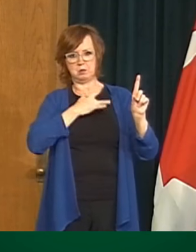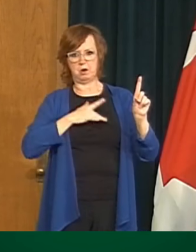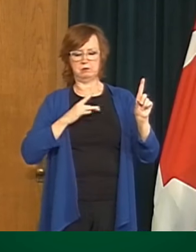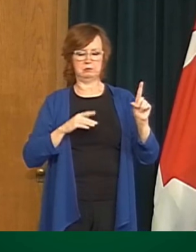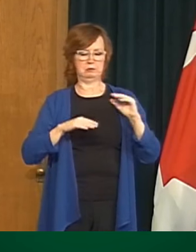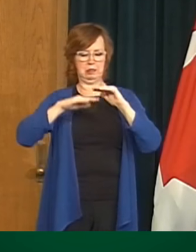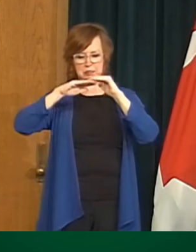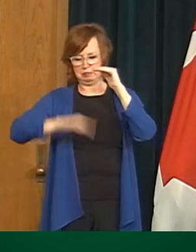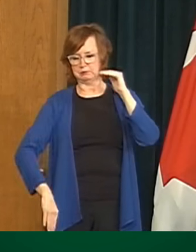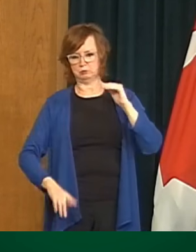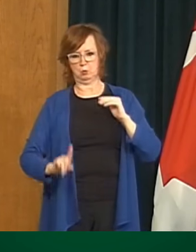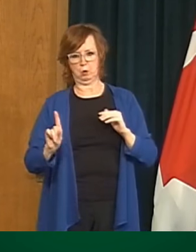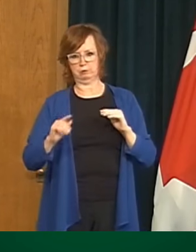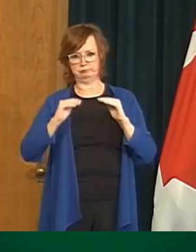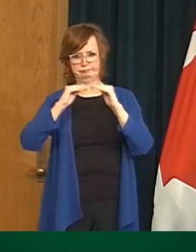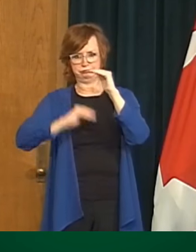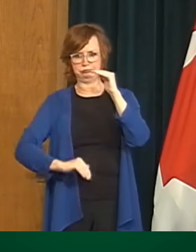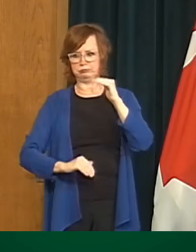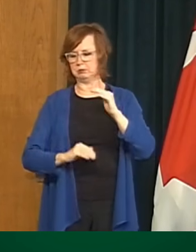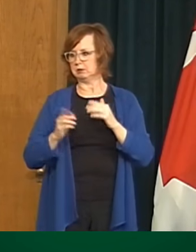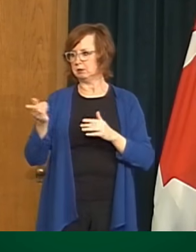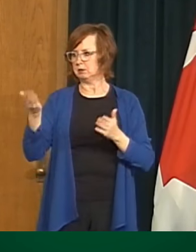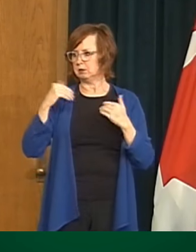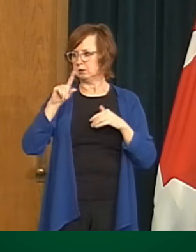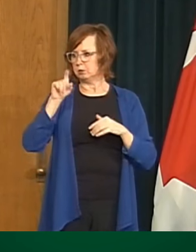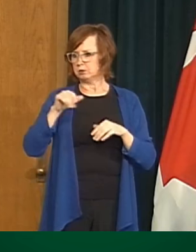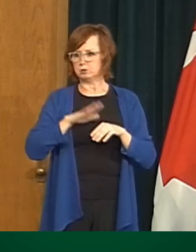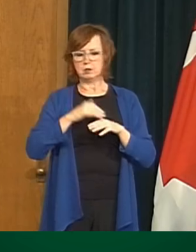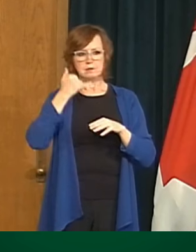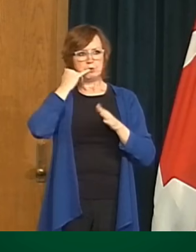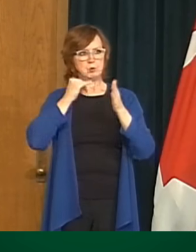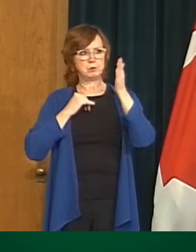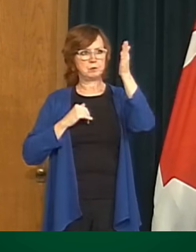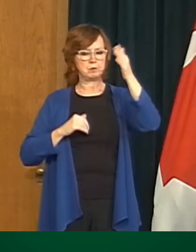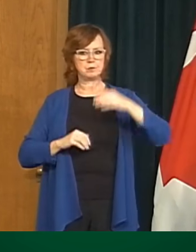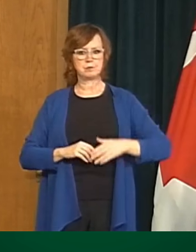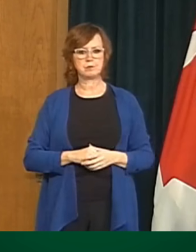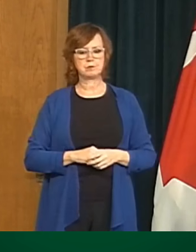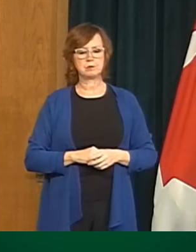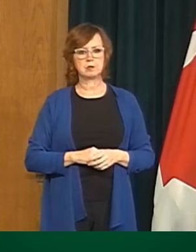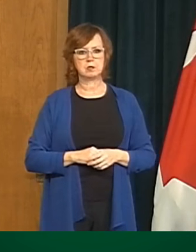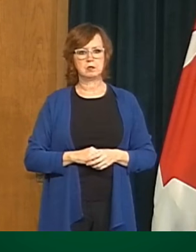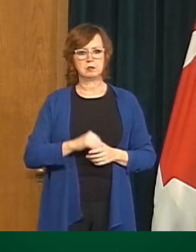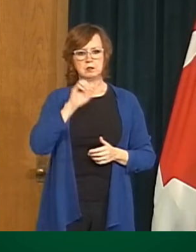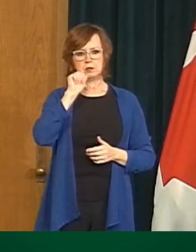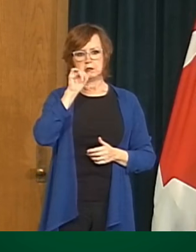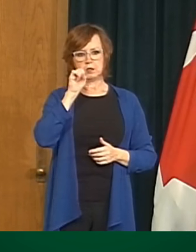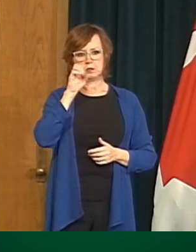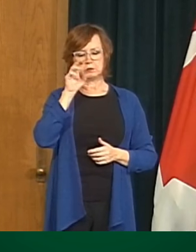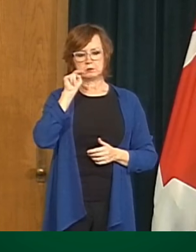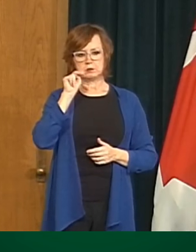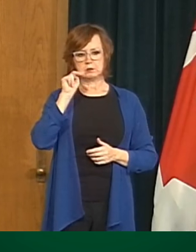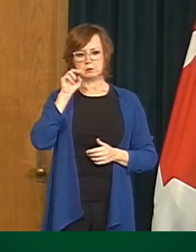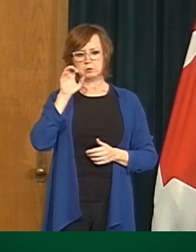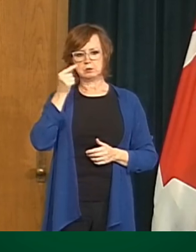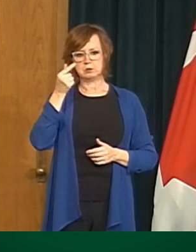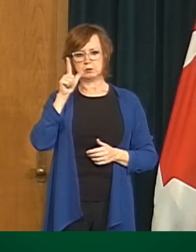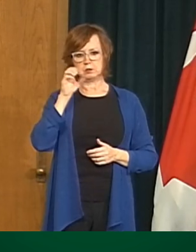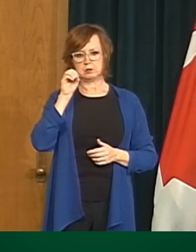We'll take our next question from the phone line. We have Allison Bamford with